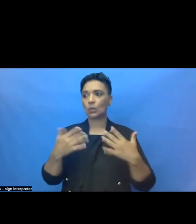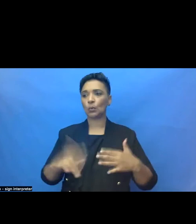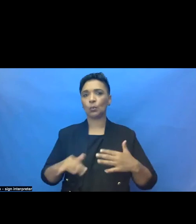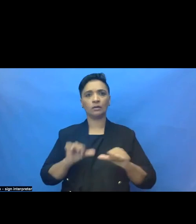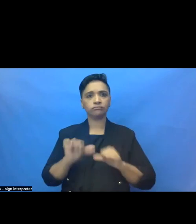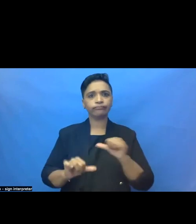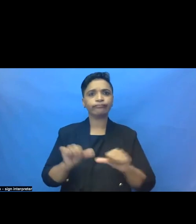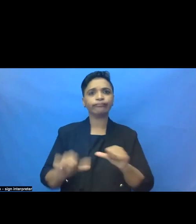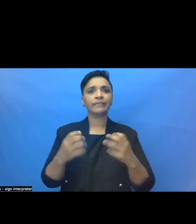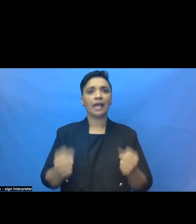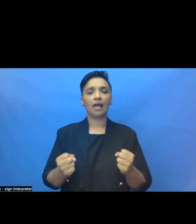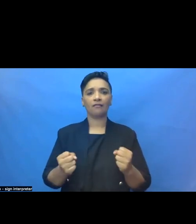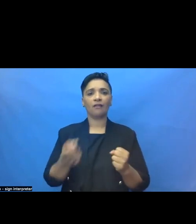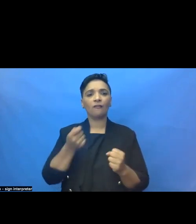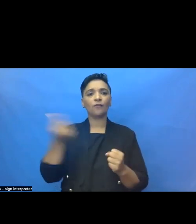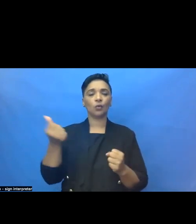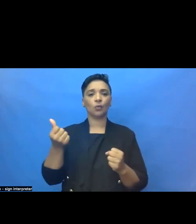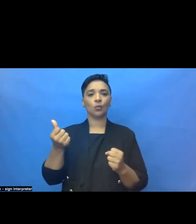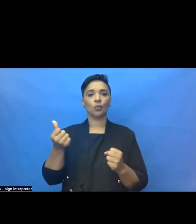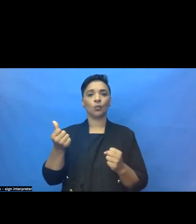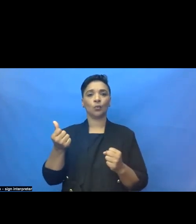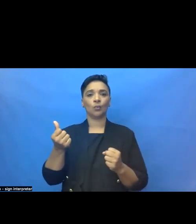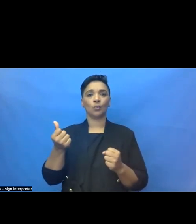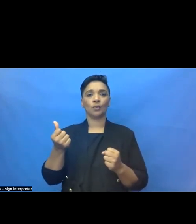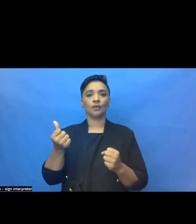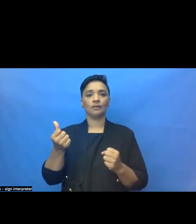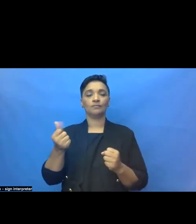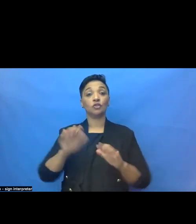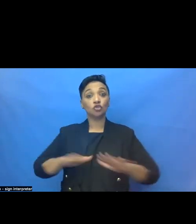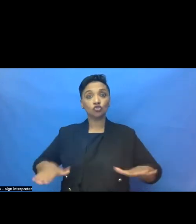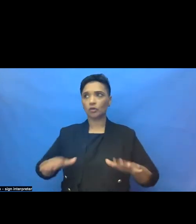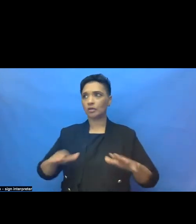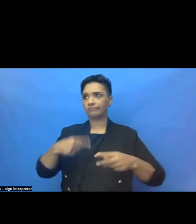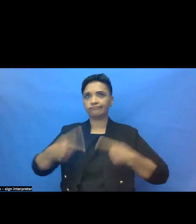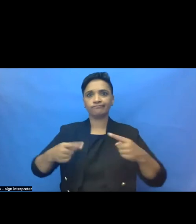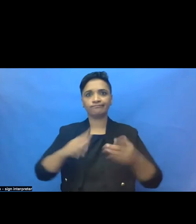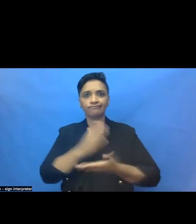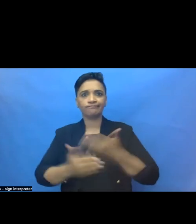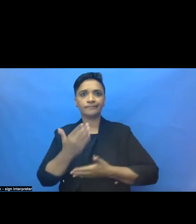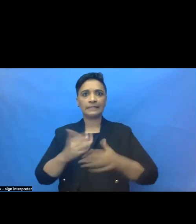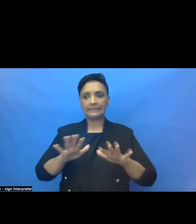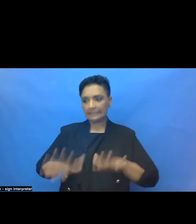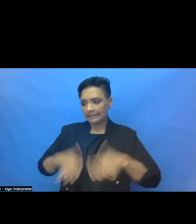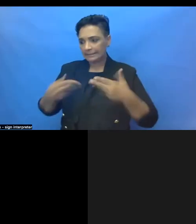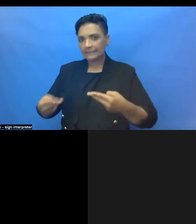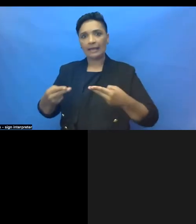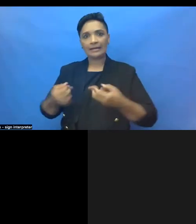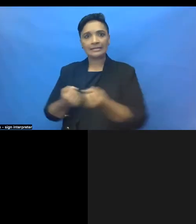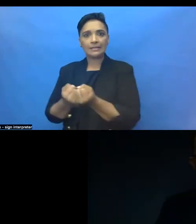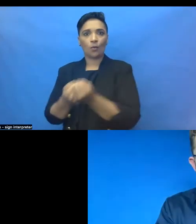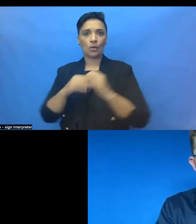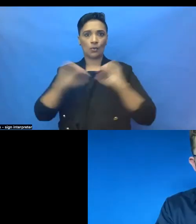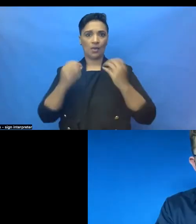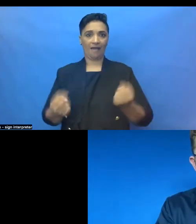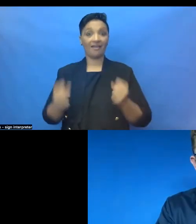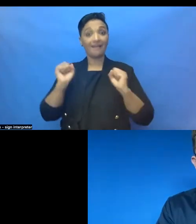the mobile and children that are that can support themselves and they can take